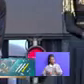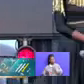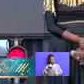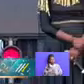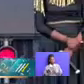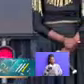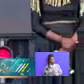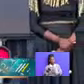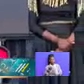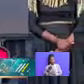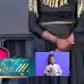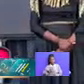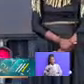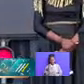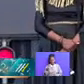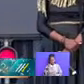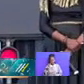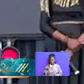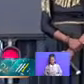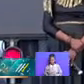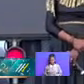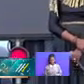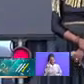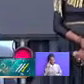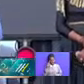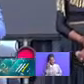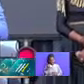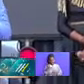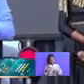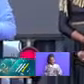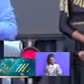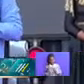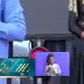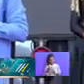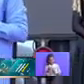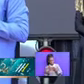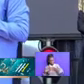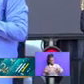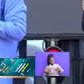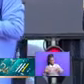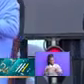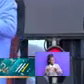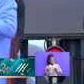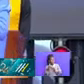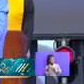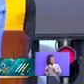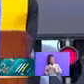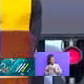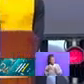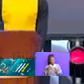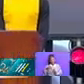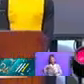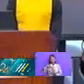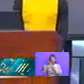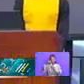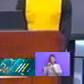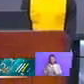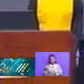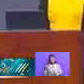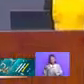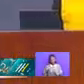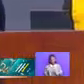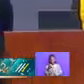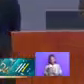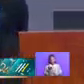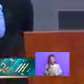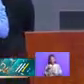front your name is Tony and maybe there'll be several of you but I will pick the right person there'll be several of you but I pick the right person please come come